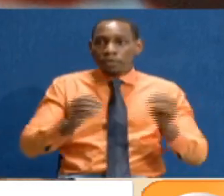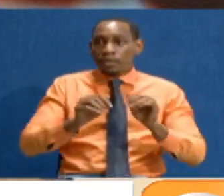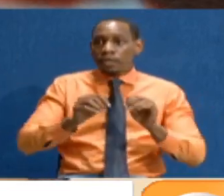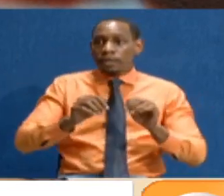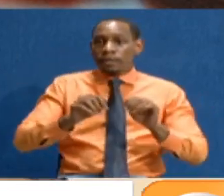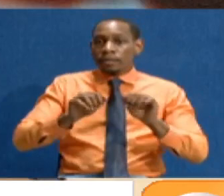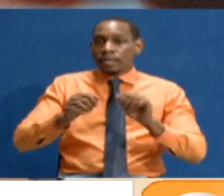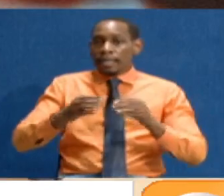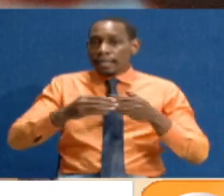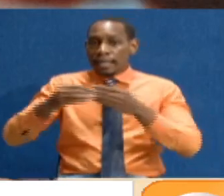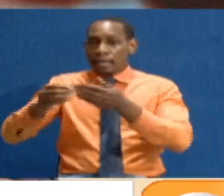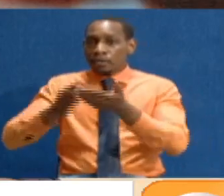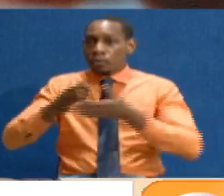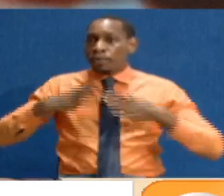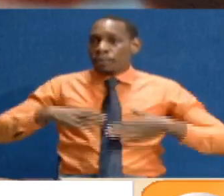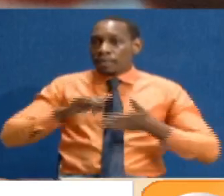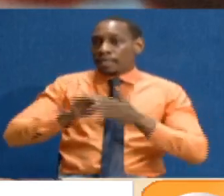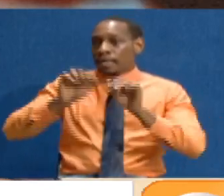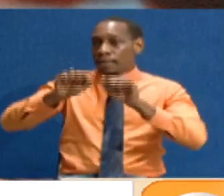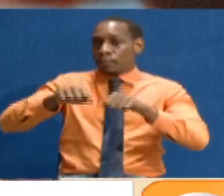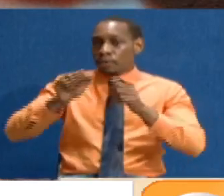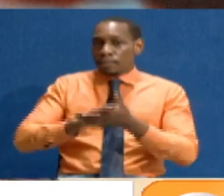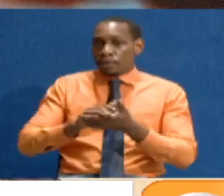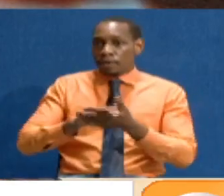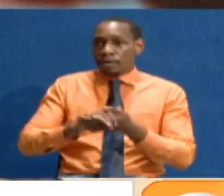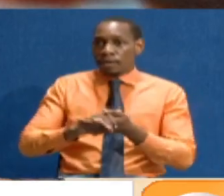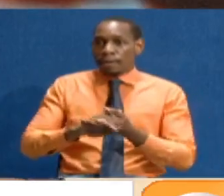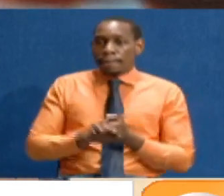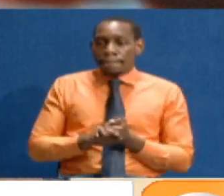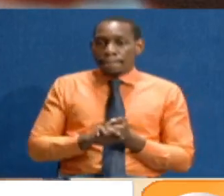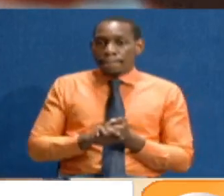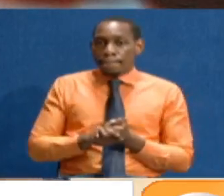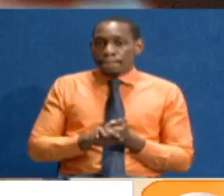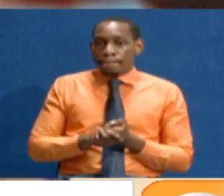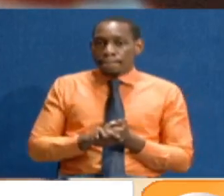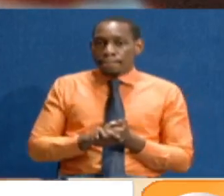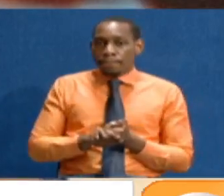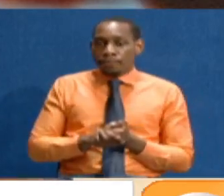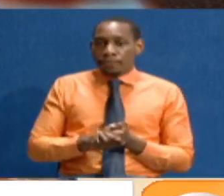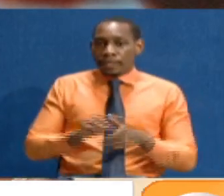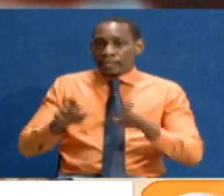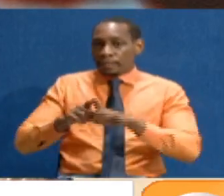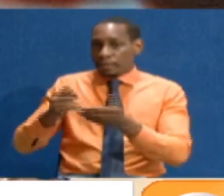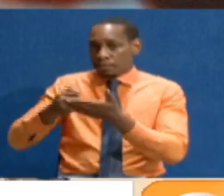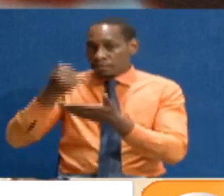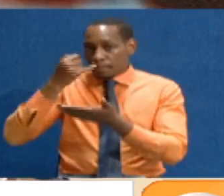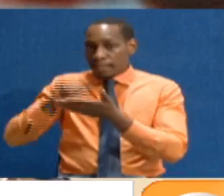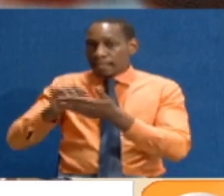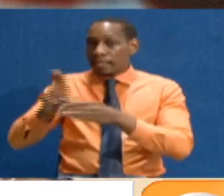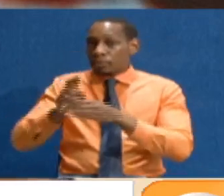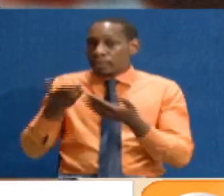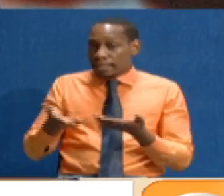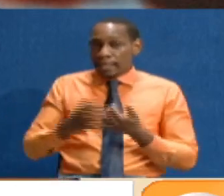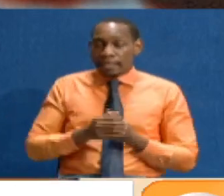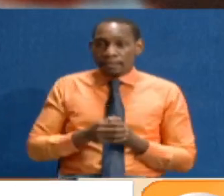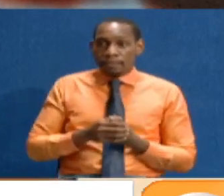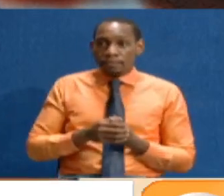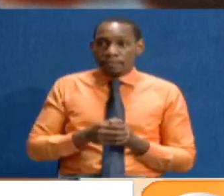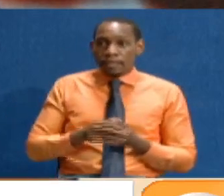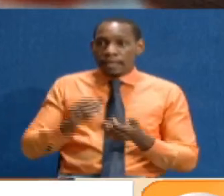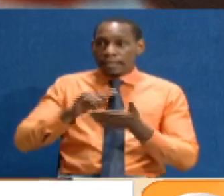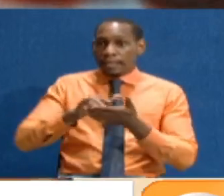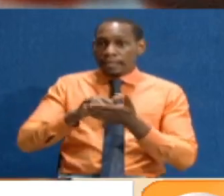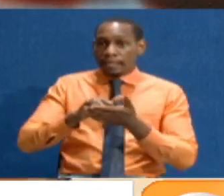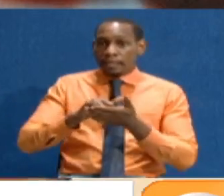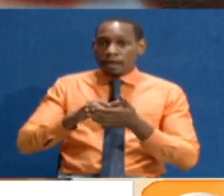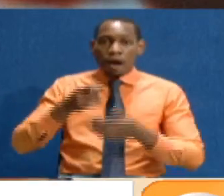into that by people who are able to have better judgment. So the kind of drugs these kids are using now actually makes